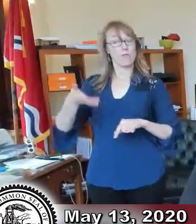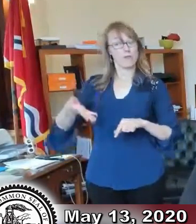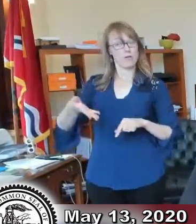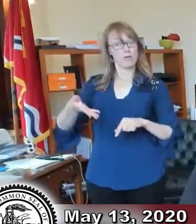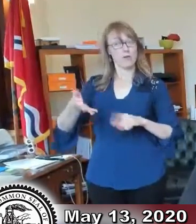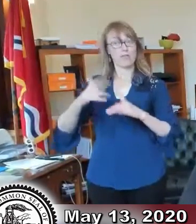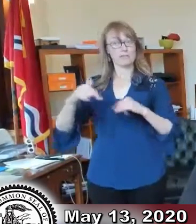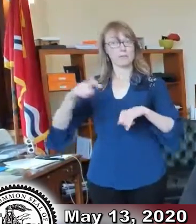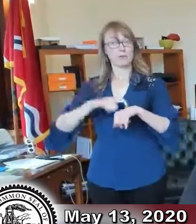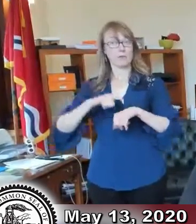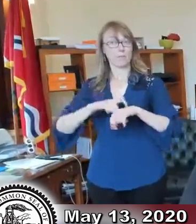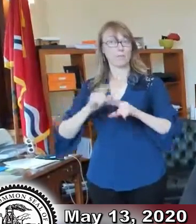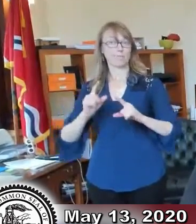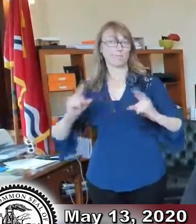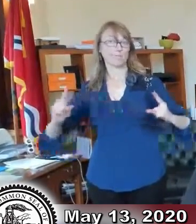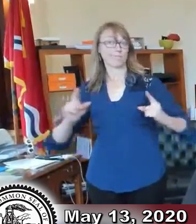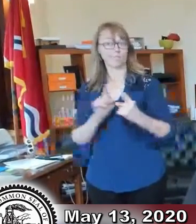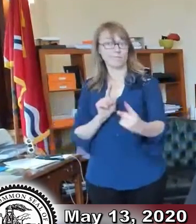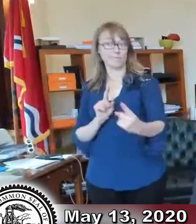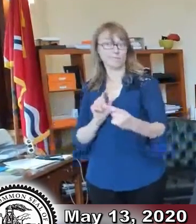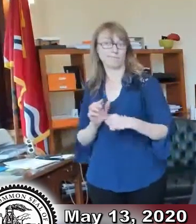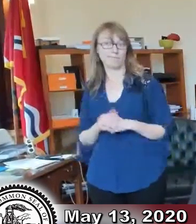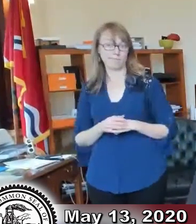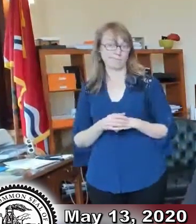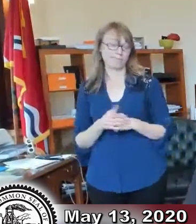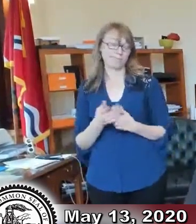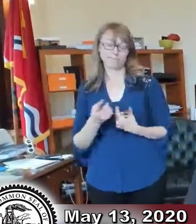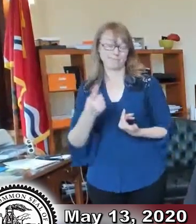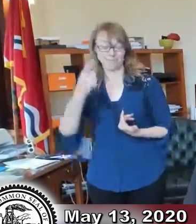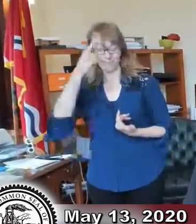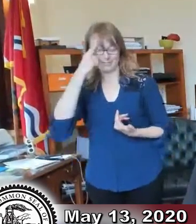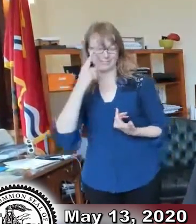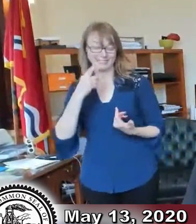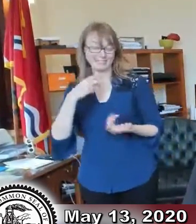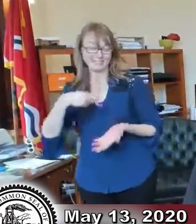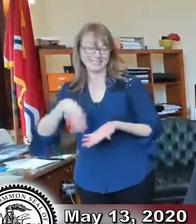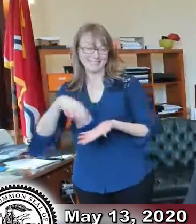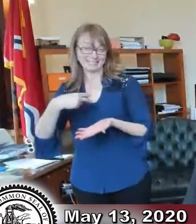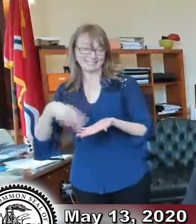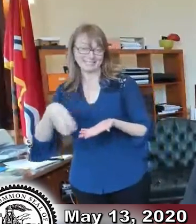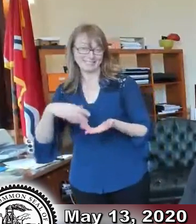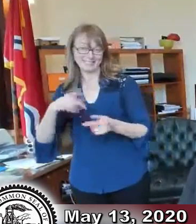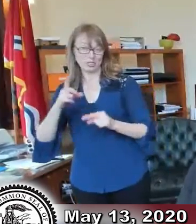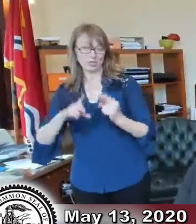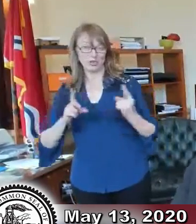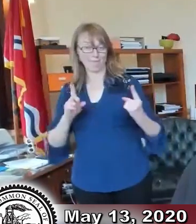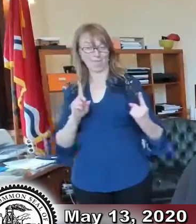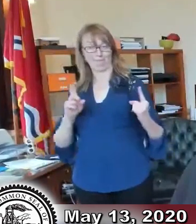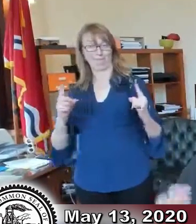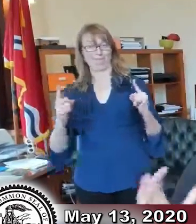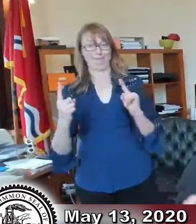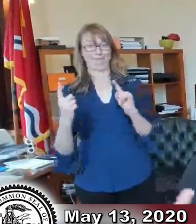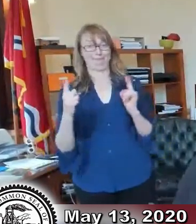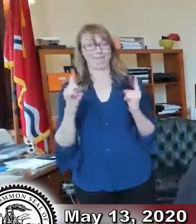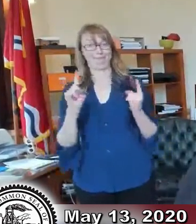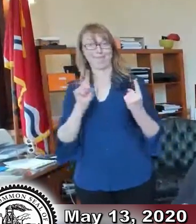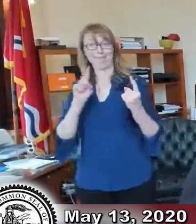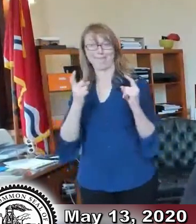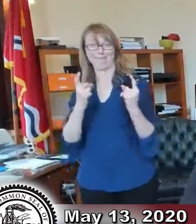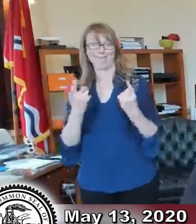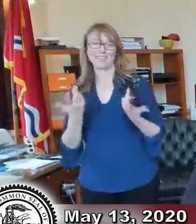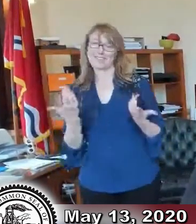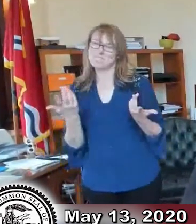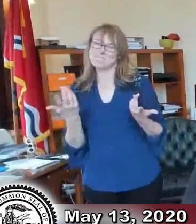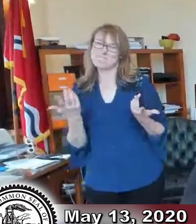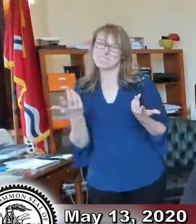things like dancing are probably hard to socially distance and dance. I think standing around in